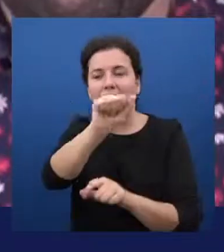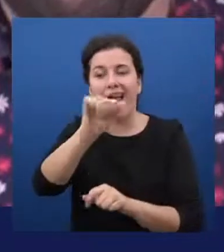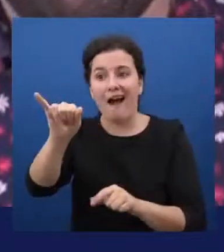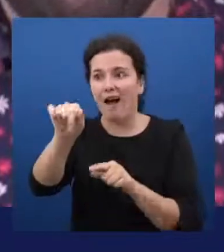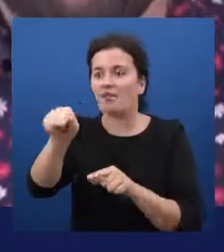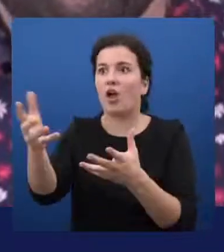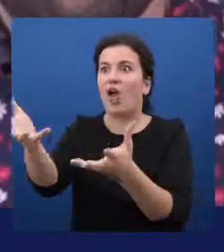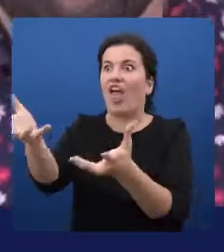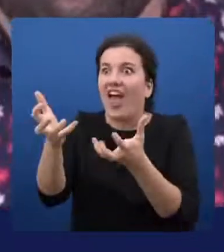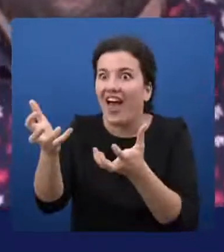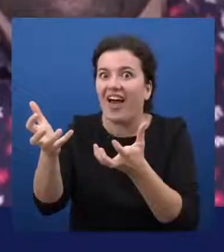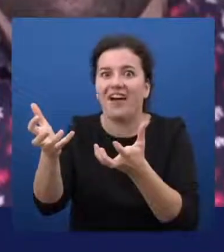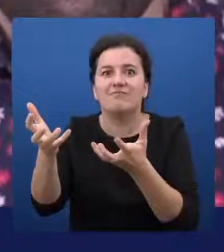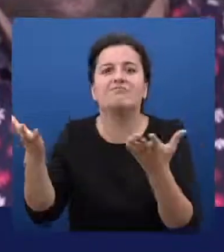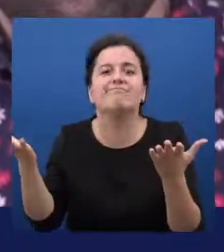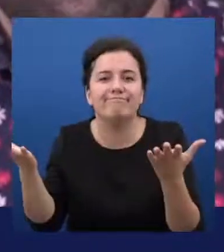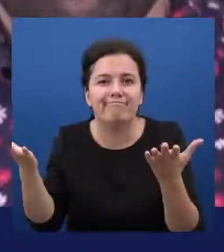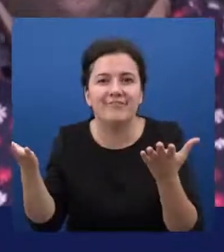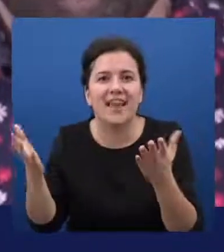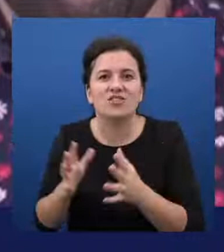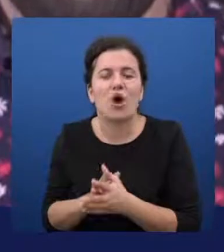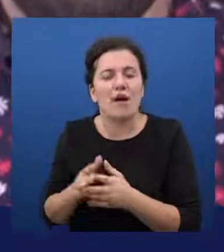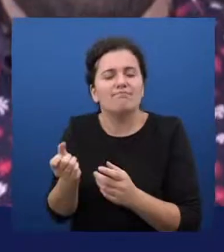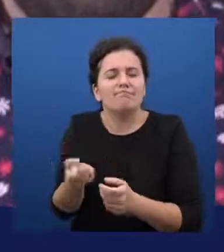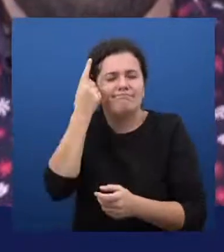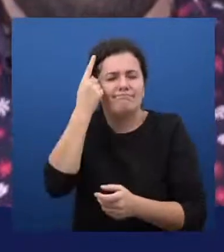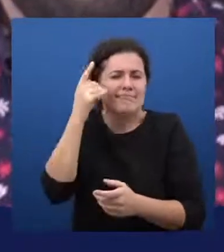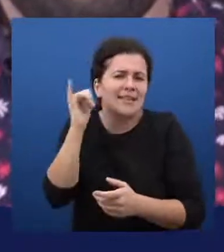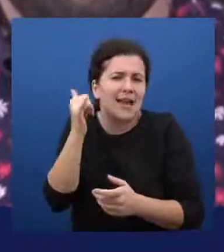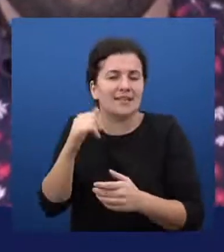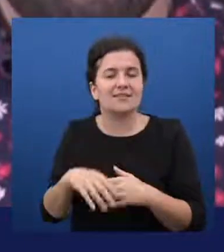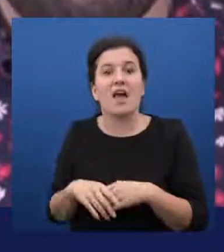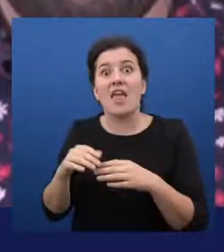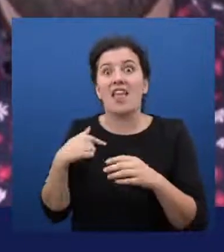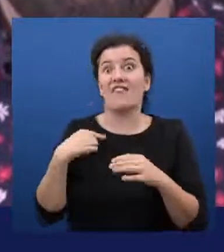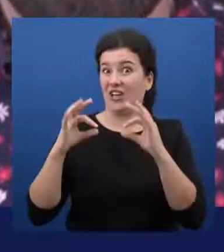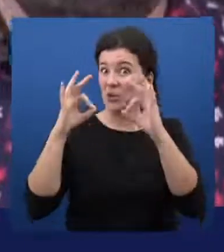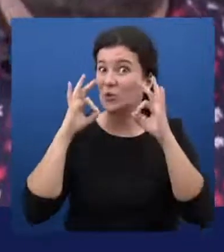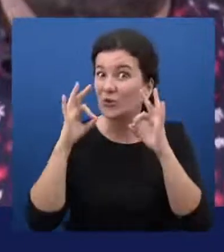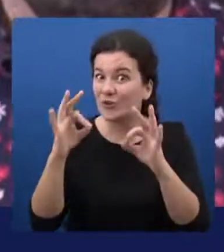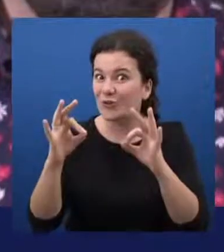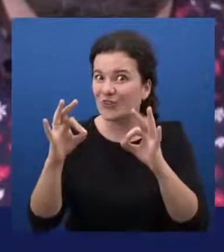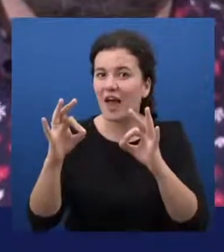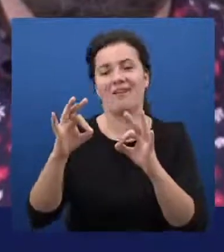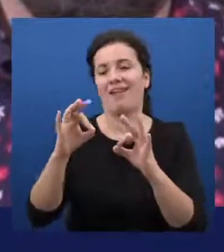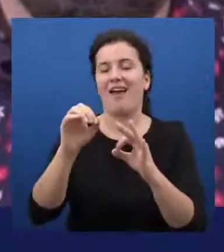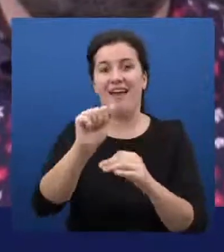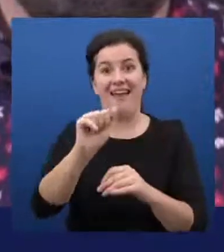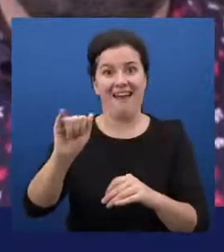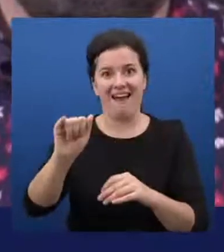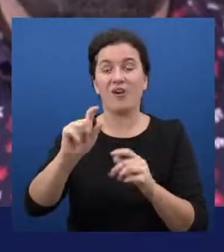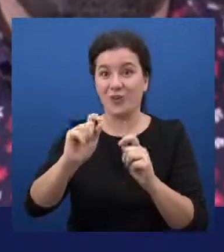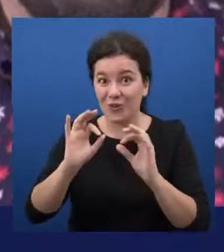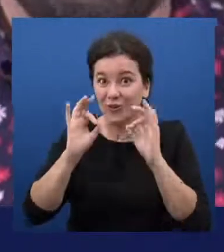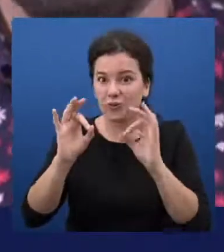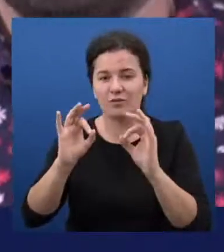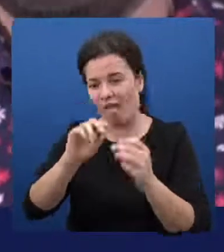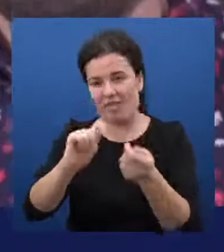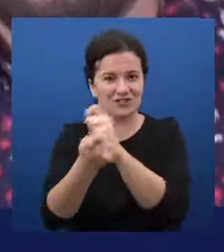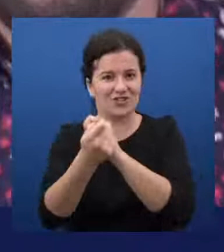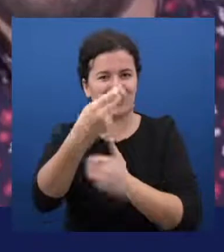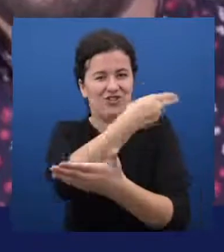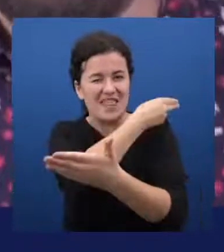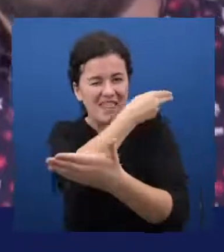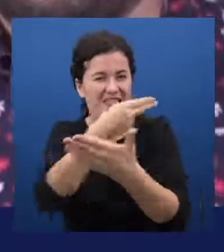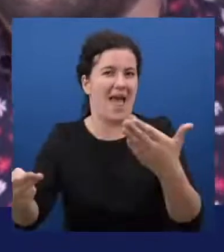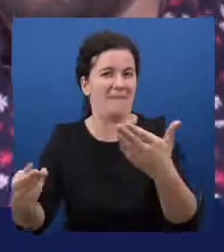as it's a viable product in any way, you give it a new name. It gets pulled out. That is true,